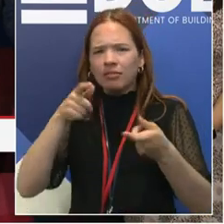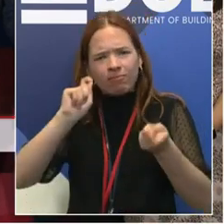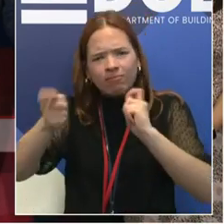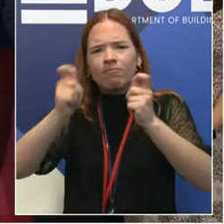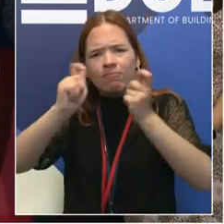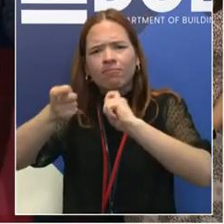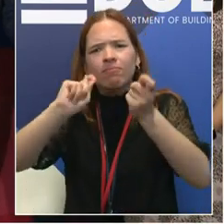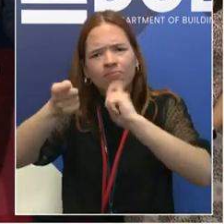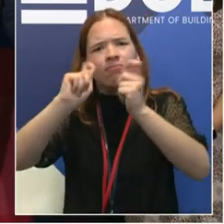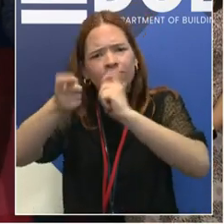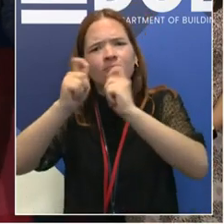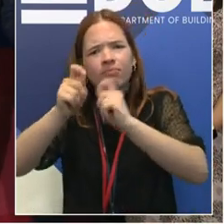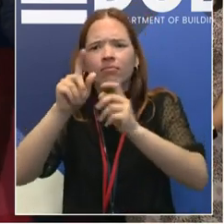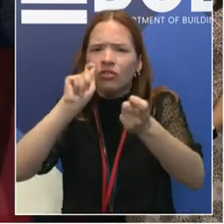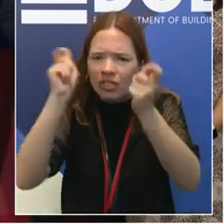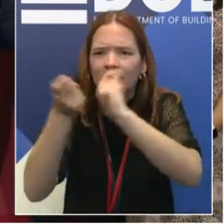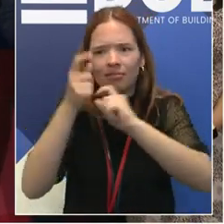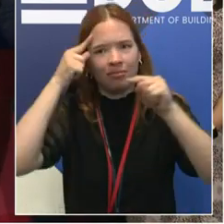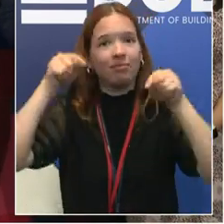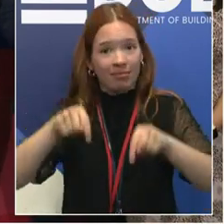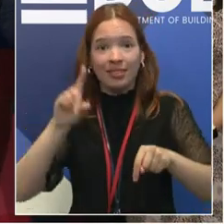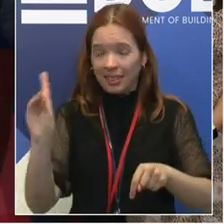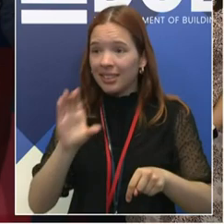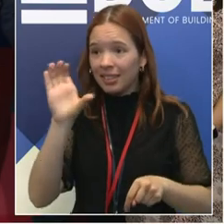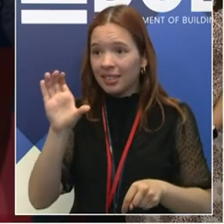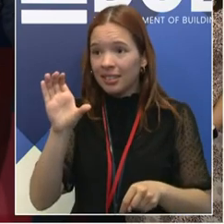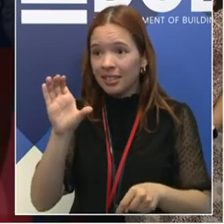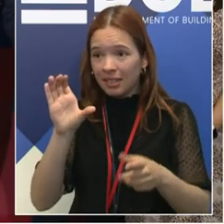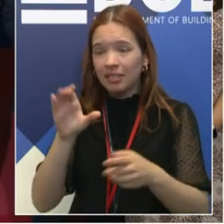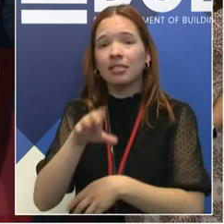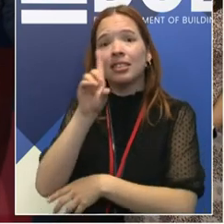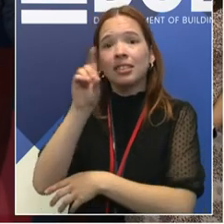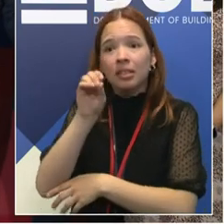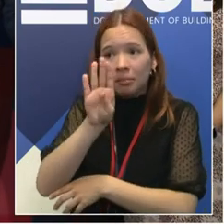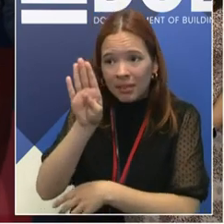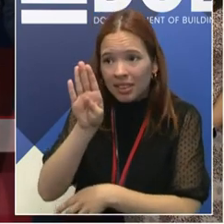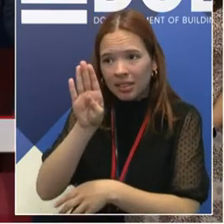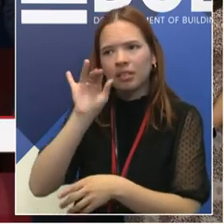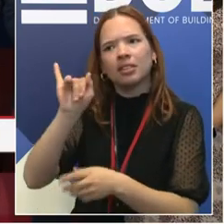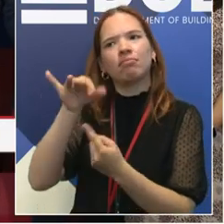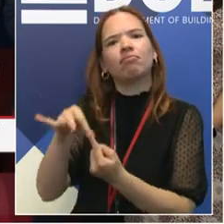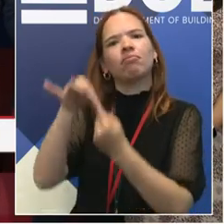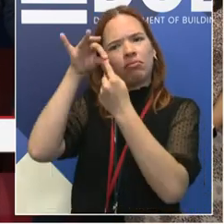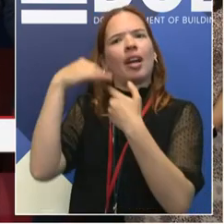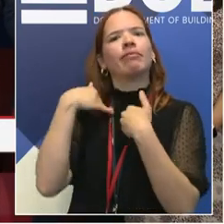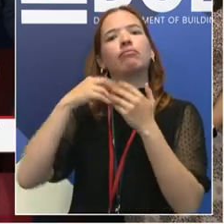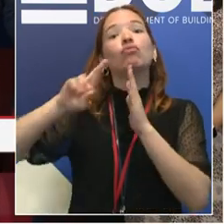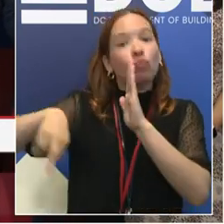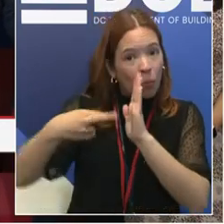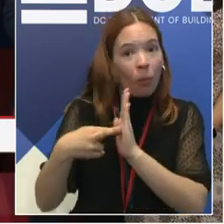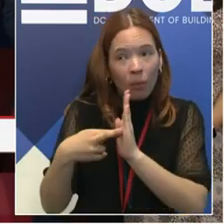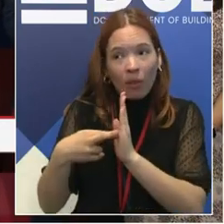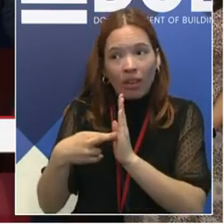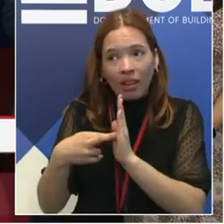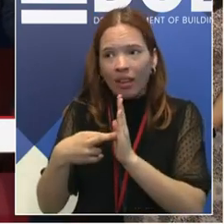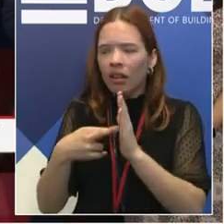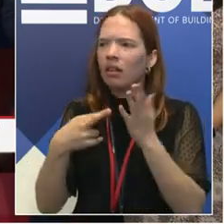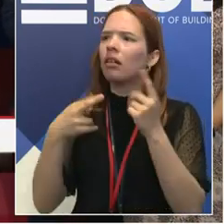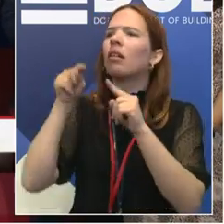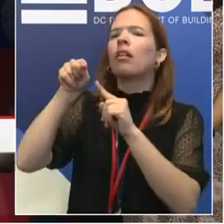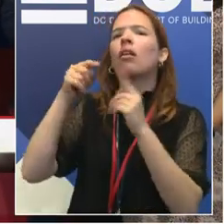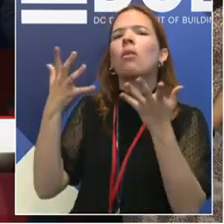The Department of Buildings plays a special role in ensuring that the built environment, the places and spaces in which